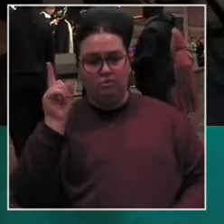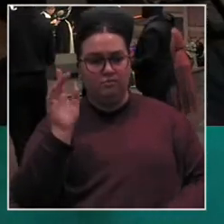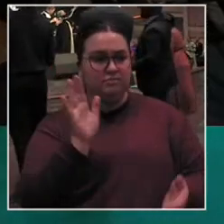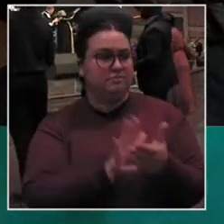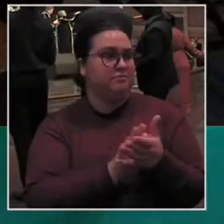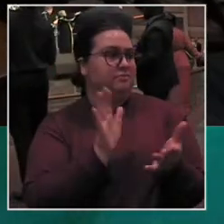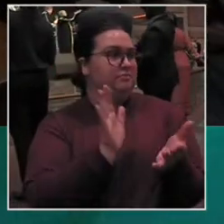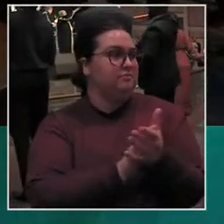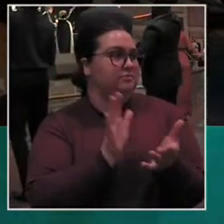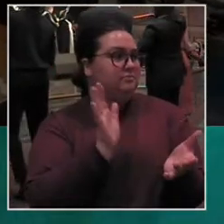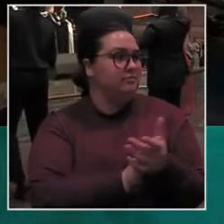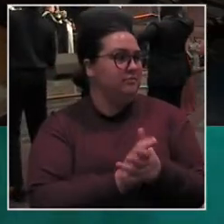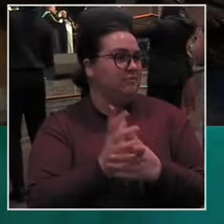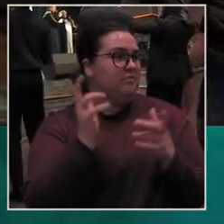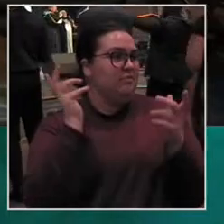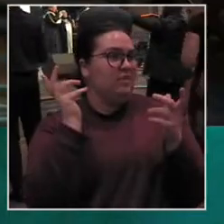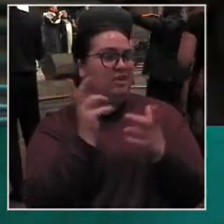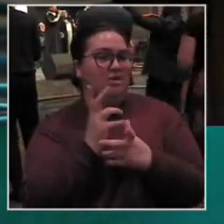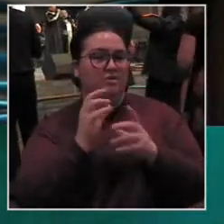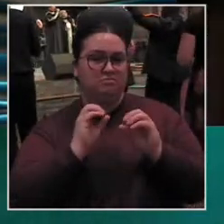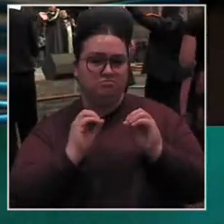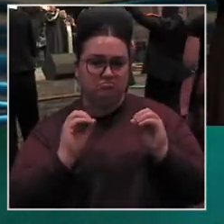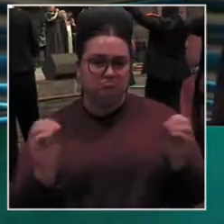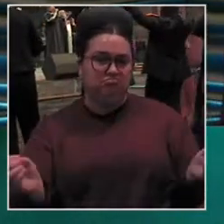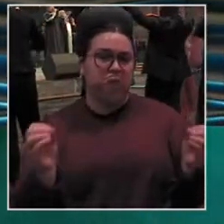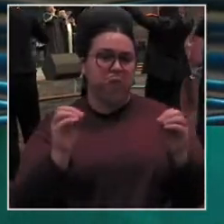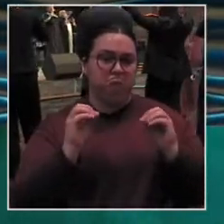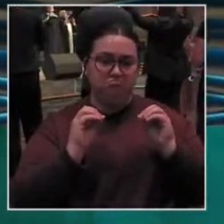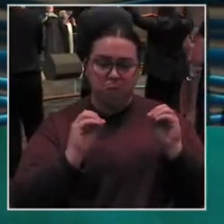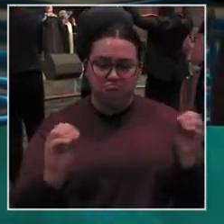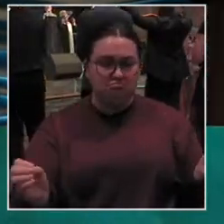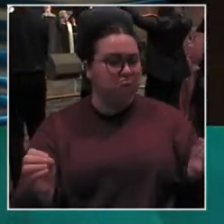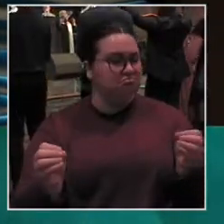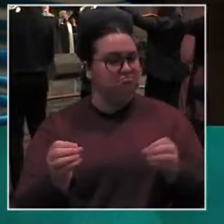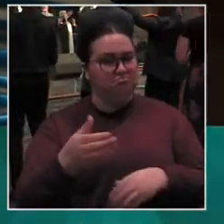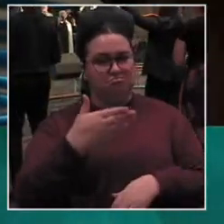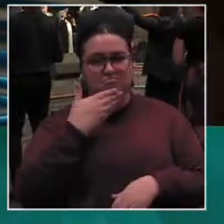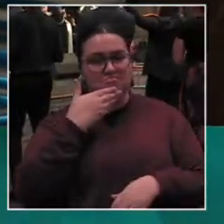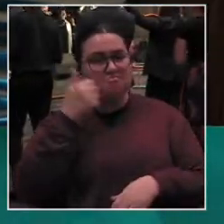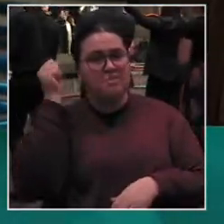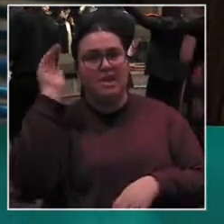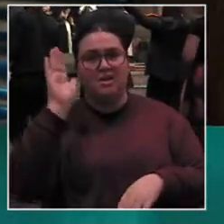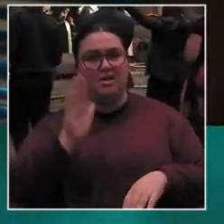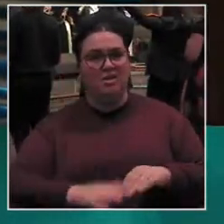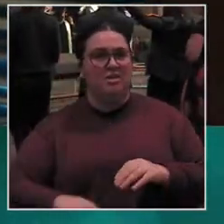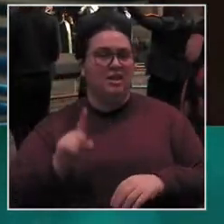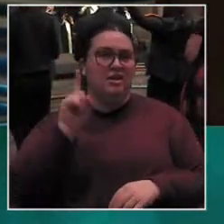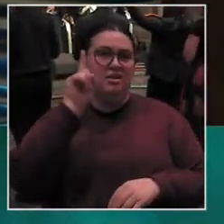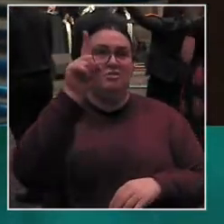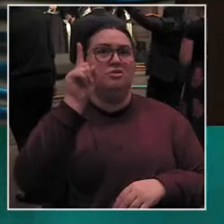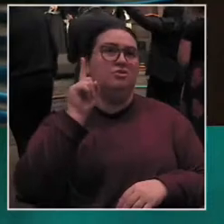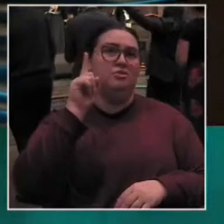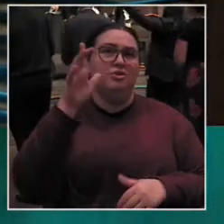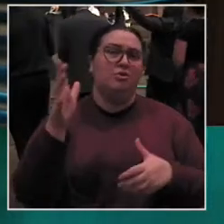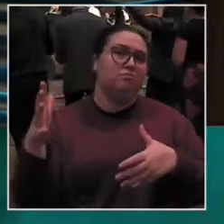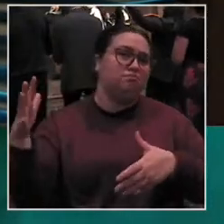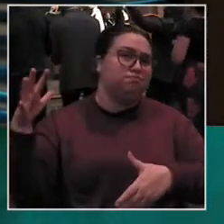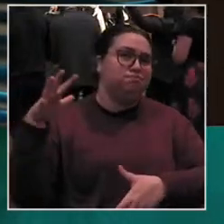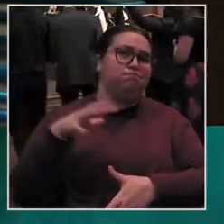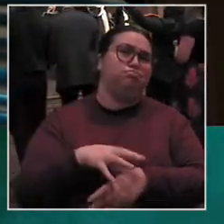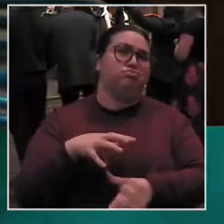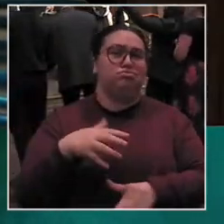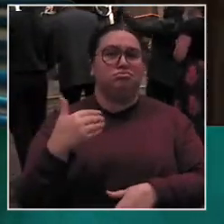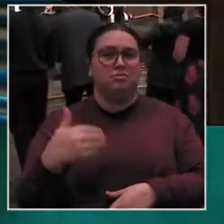Sing it again. Oh, there's nothing. There's nothing better than you, better Jesus. Than you.